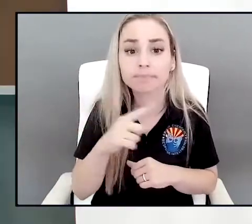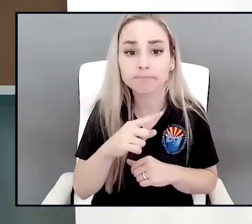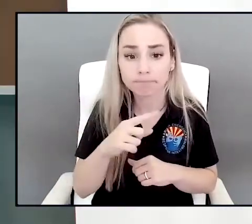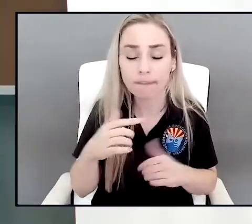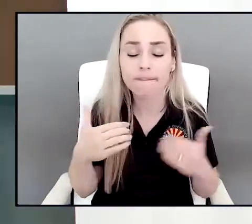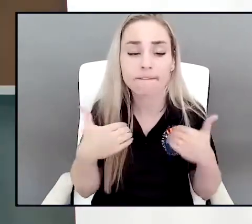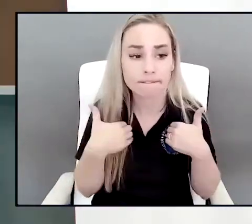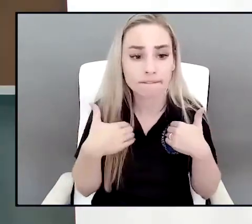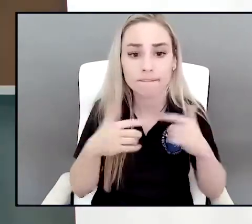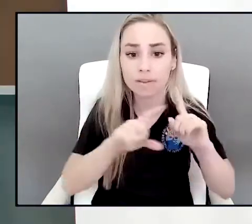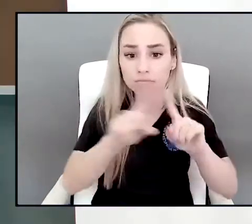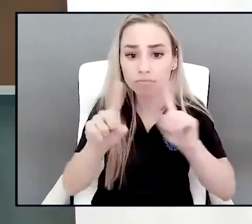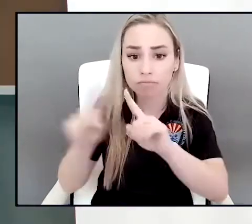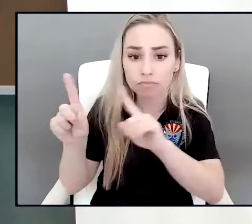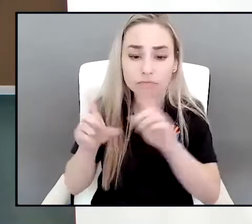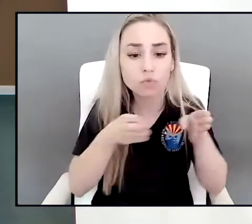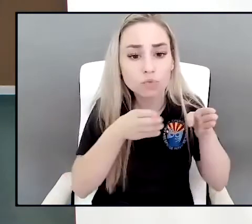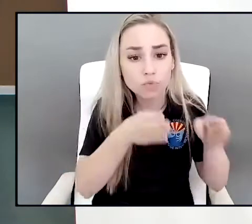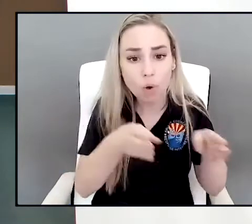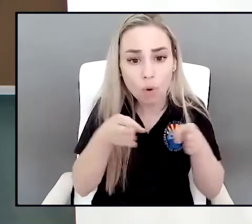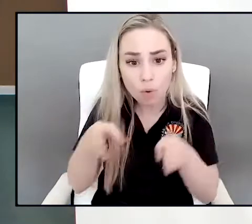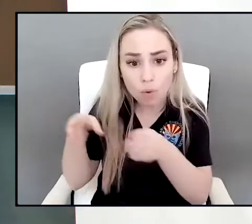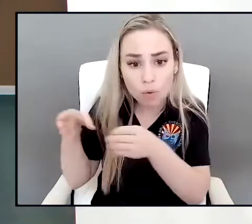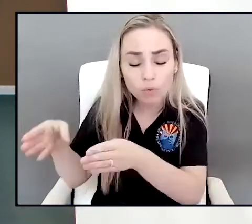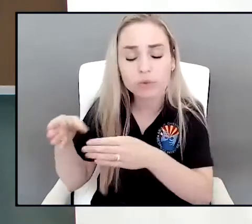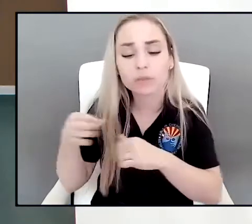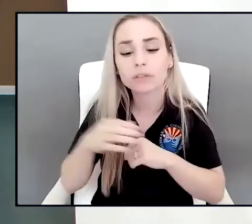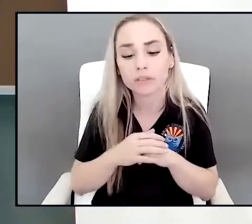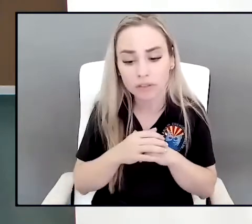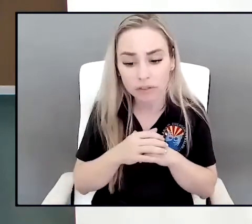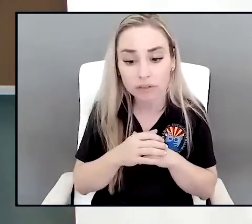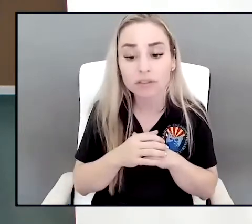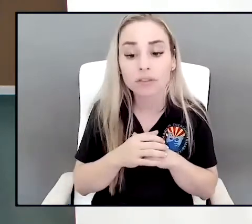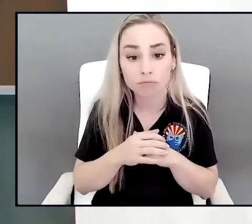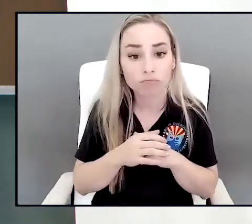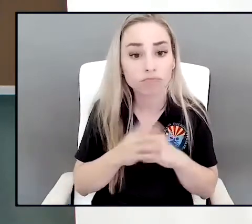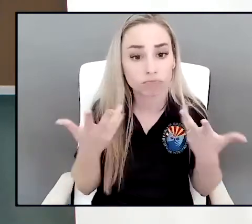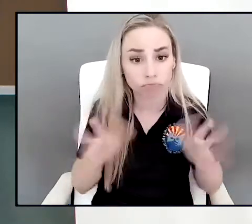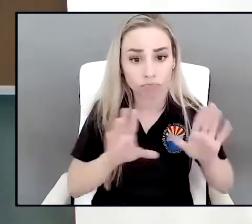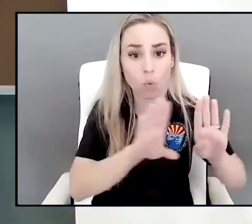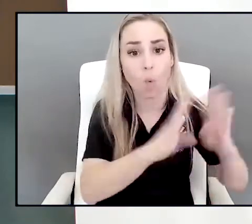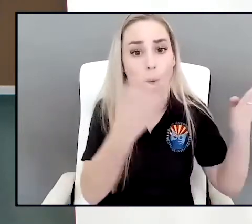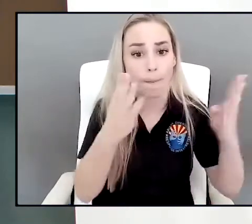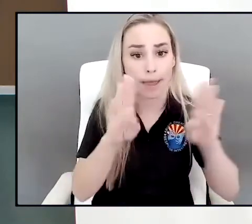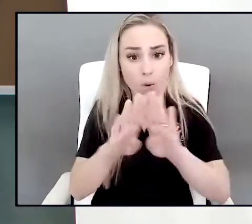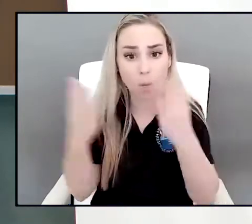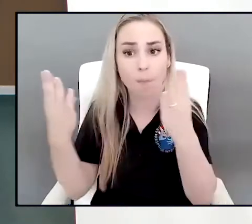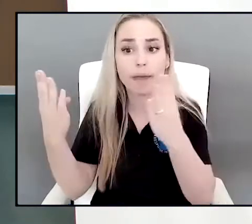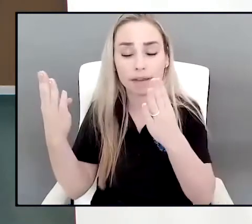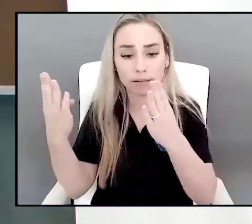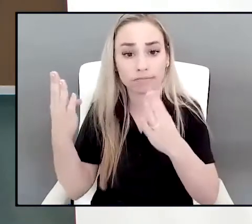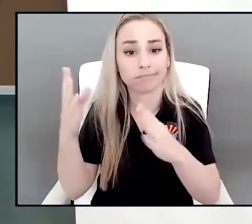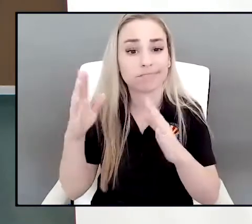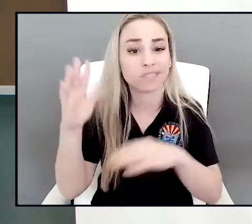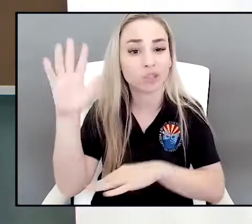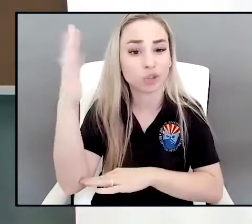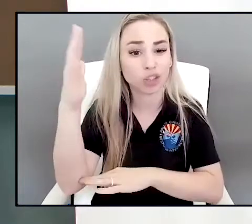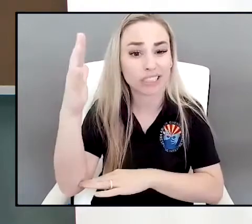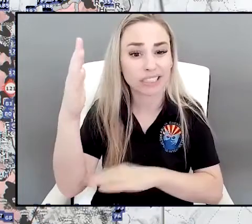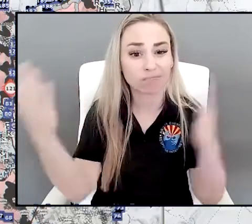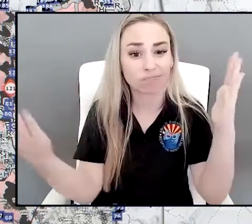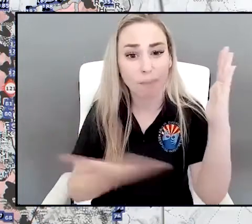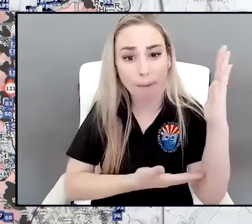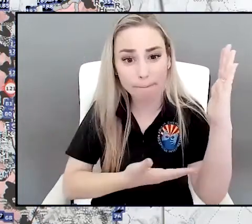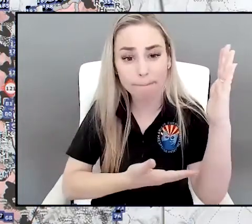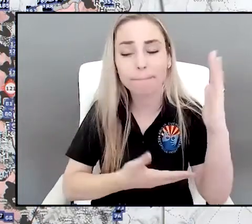there's a series of roads and that were opened up, and a lot of trees were cut along those roads. They